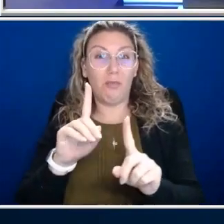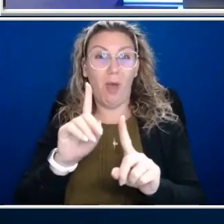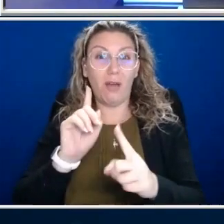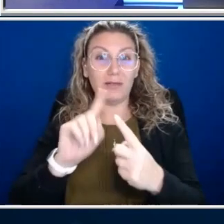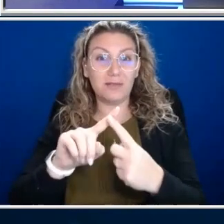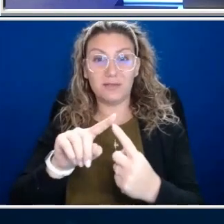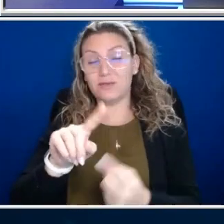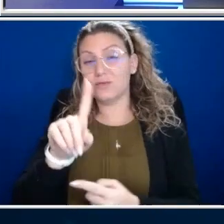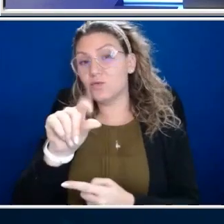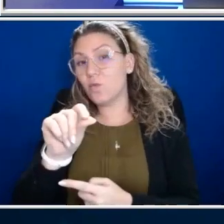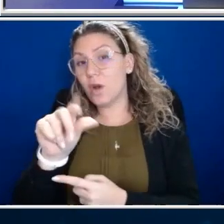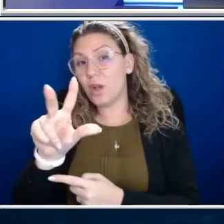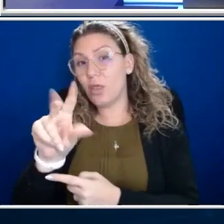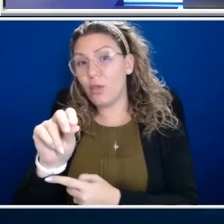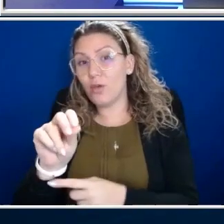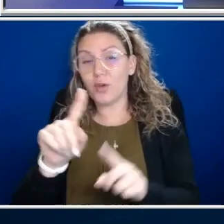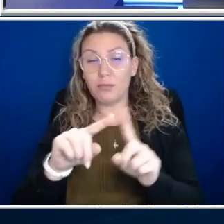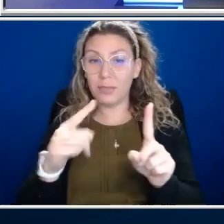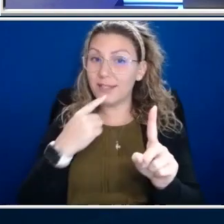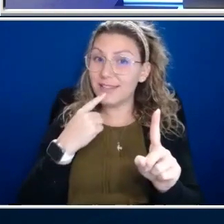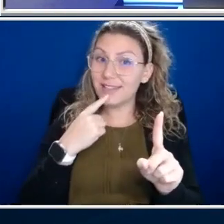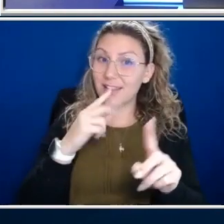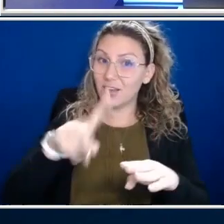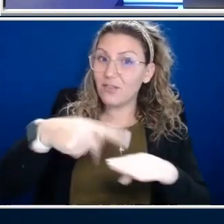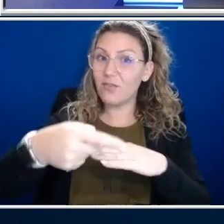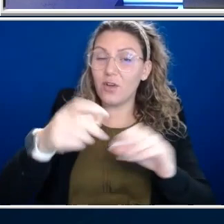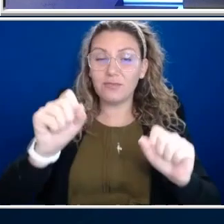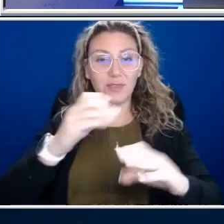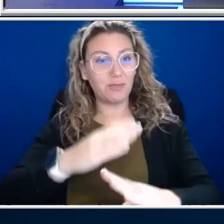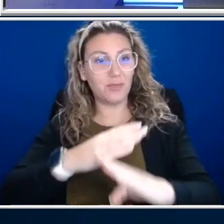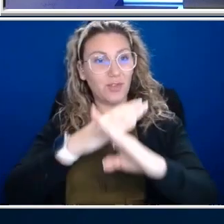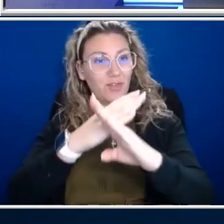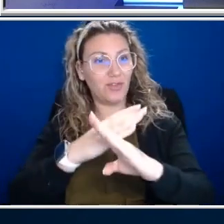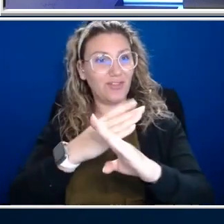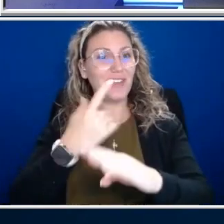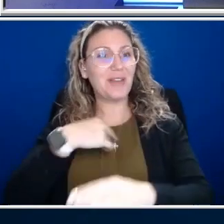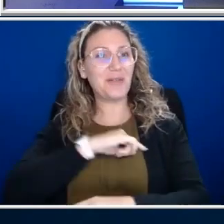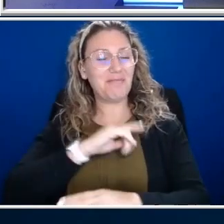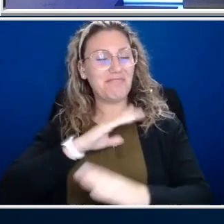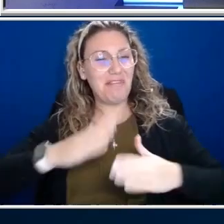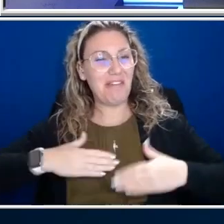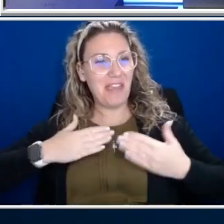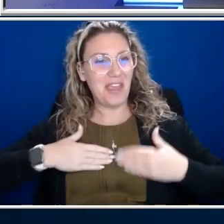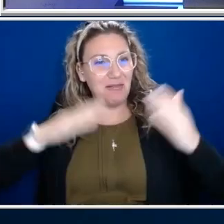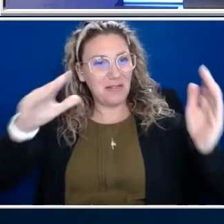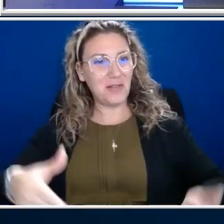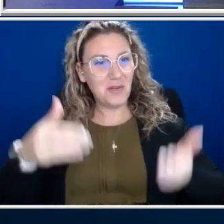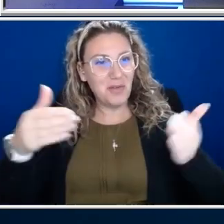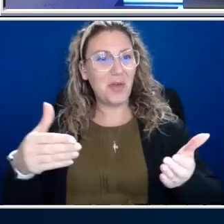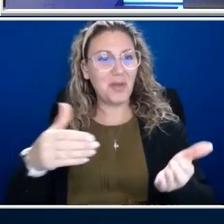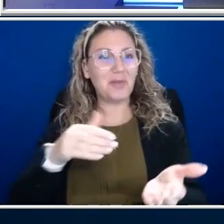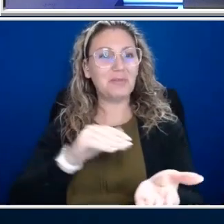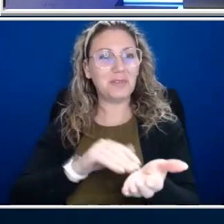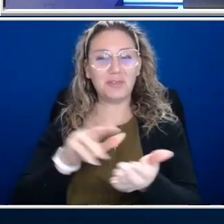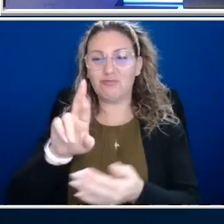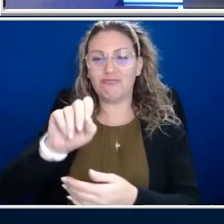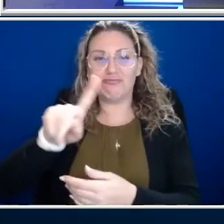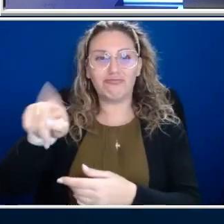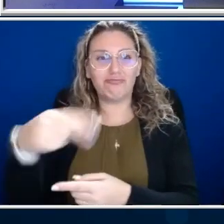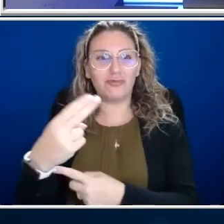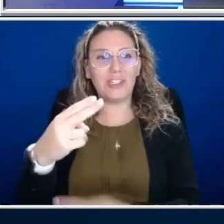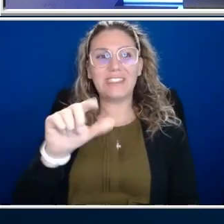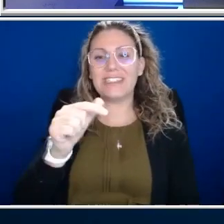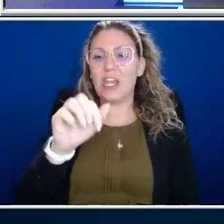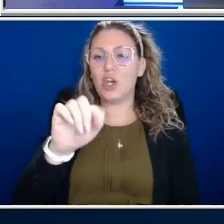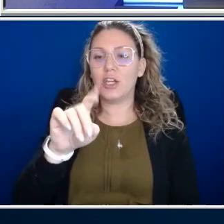are preventable. We are pleased to welcome geriatrician Dr. Kalendar-Rich. Hello, how are you? Hi, good, thank you. And we are going to go live out